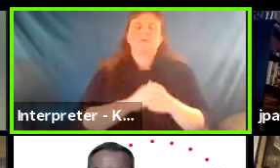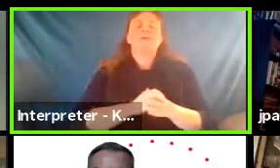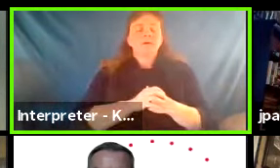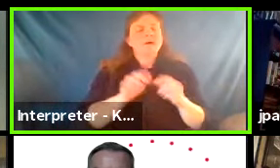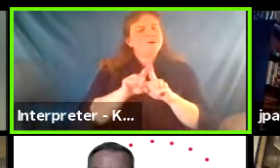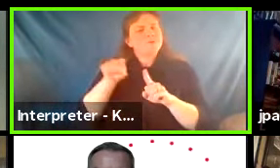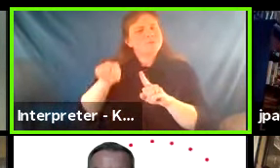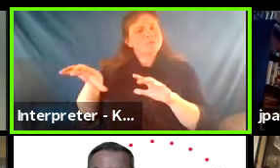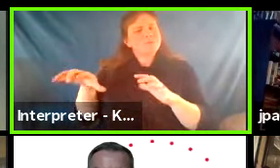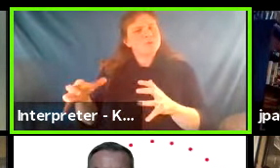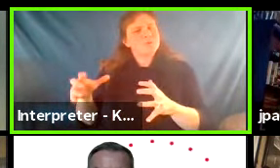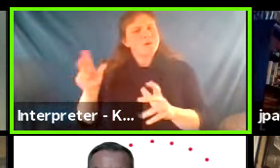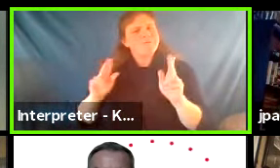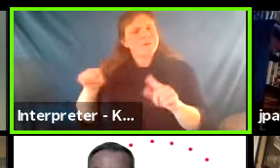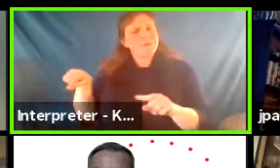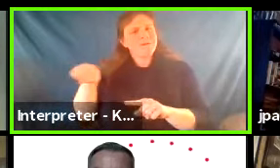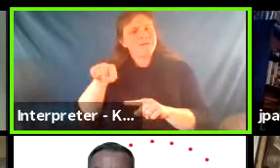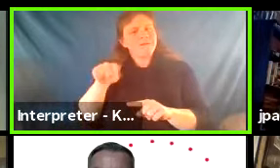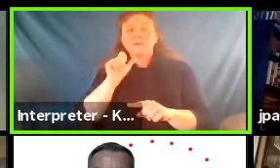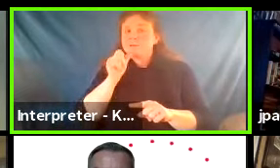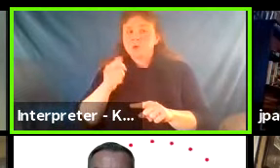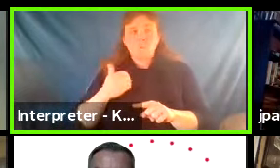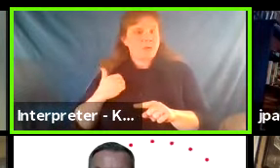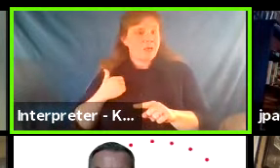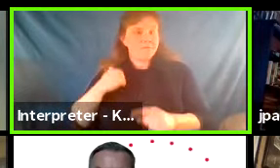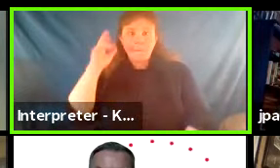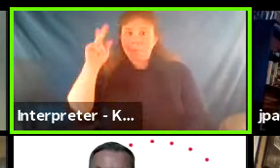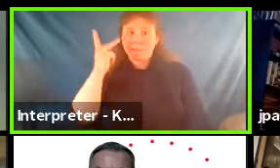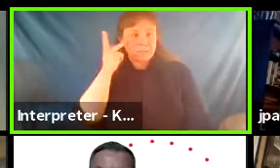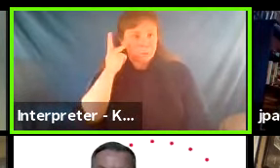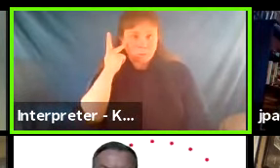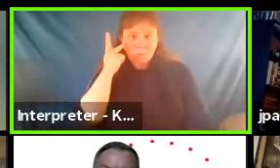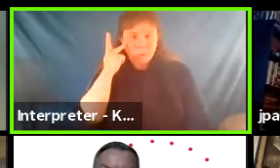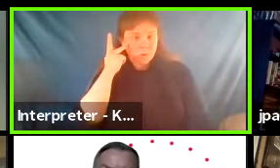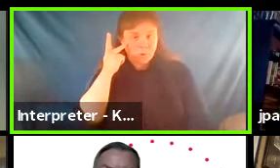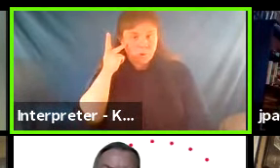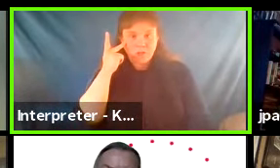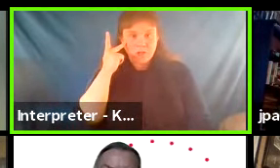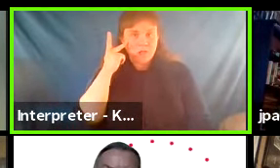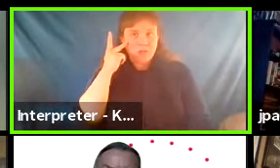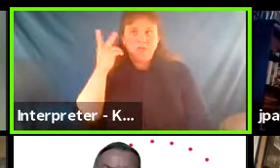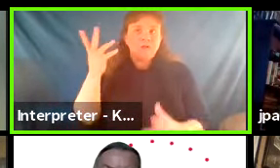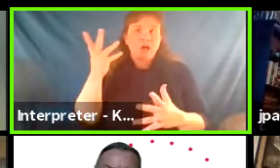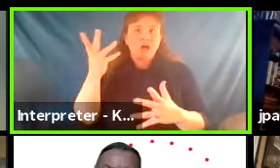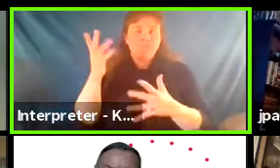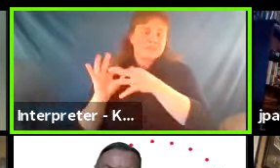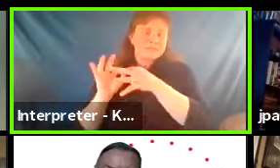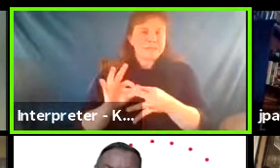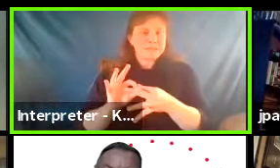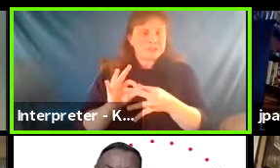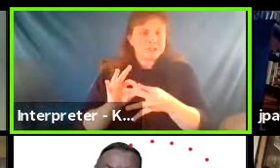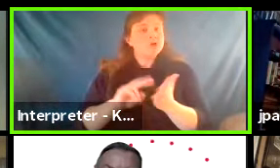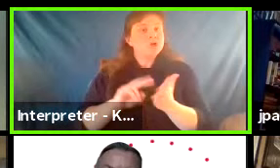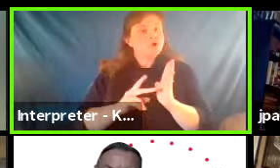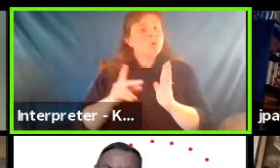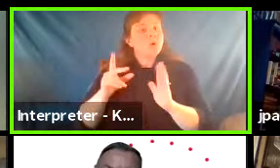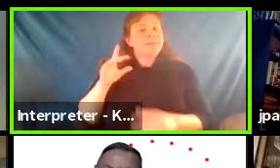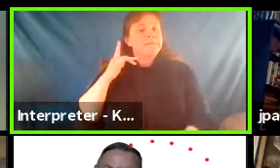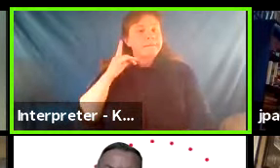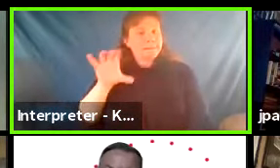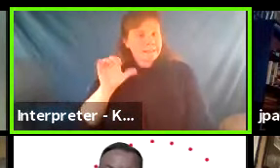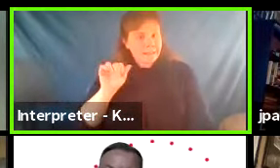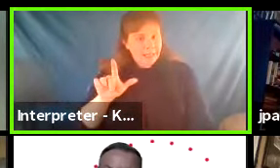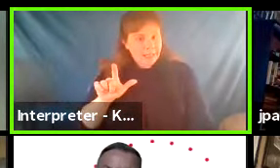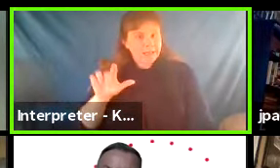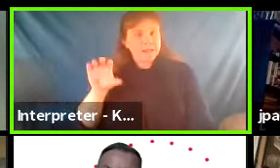that haven't had some political strongholds. So we've seen some efforts to get them protected with Cal OSHA for